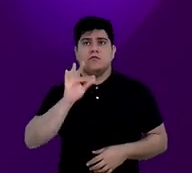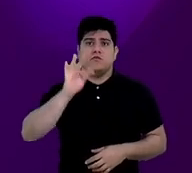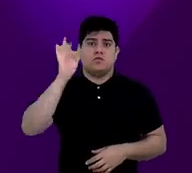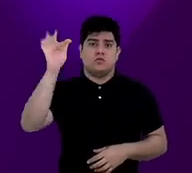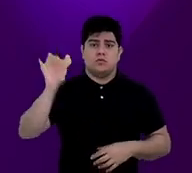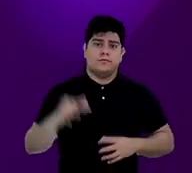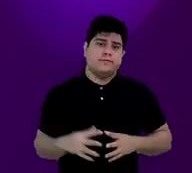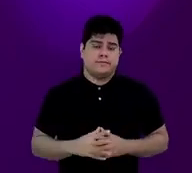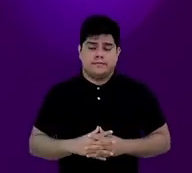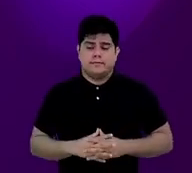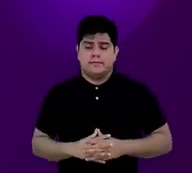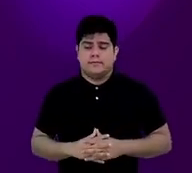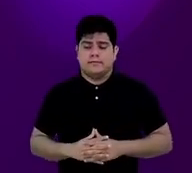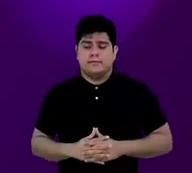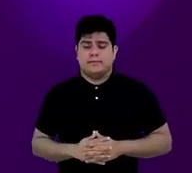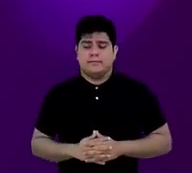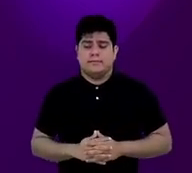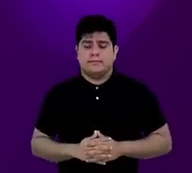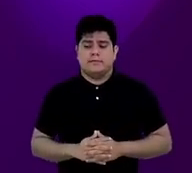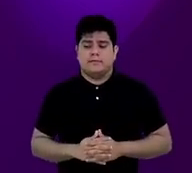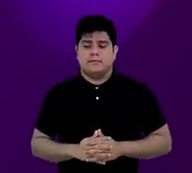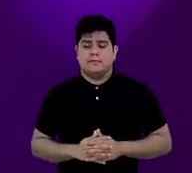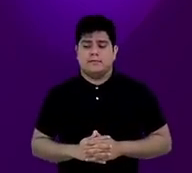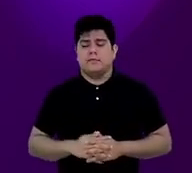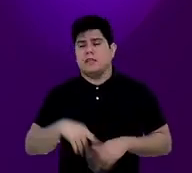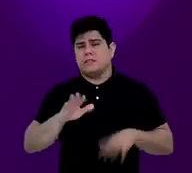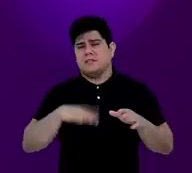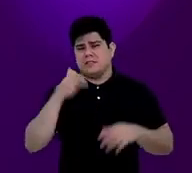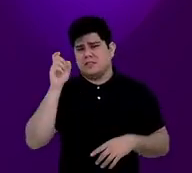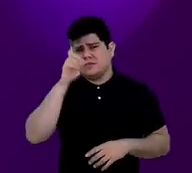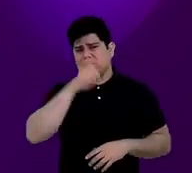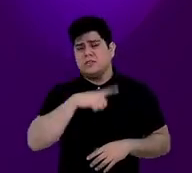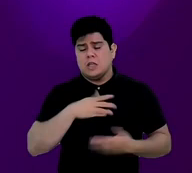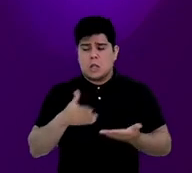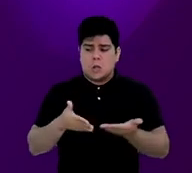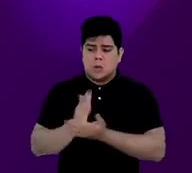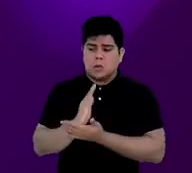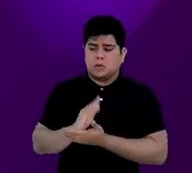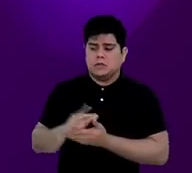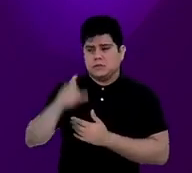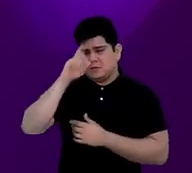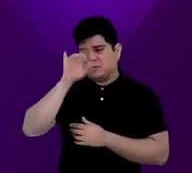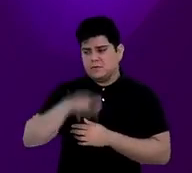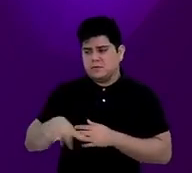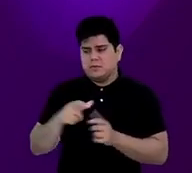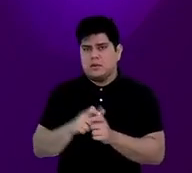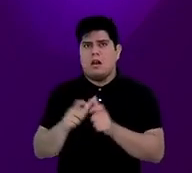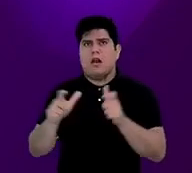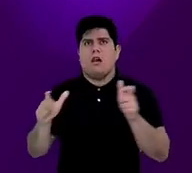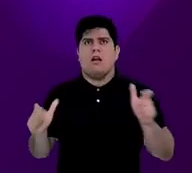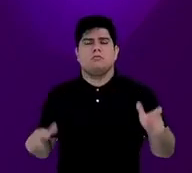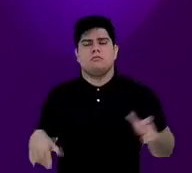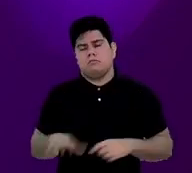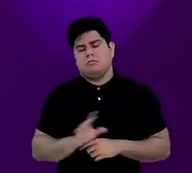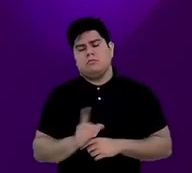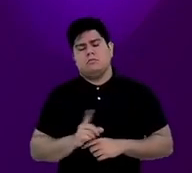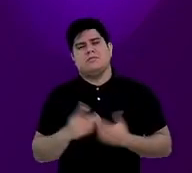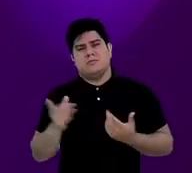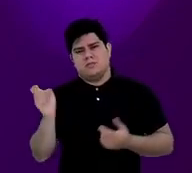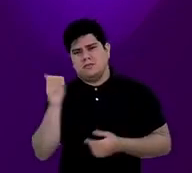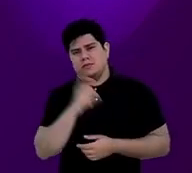large-scale clinical approvals for treating diseases because the trials are too expensive for the companies.